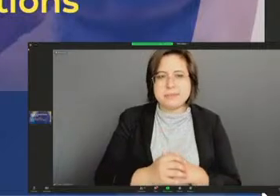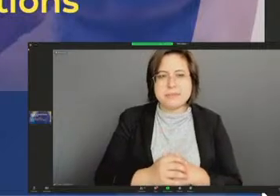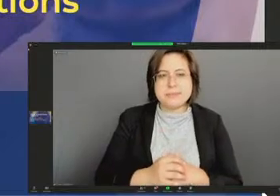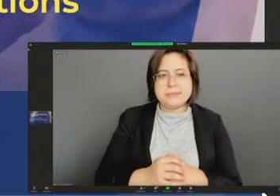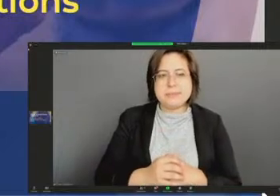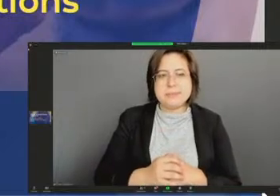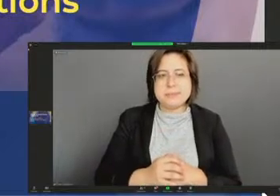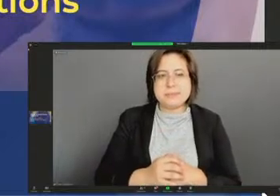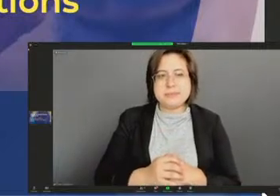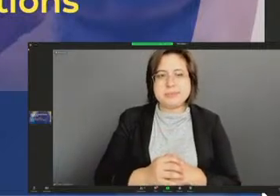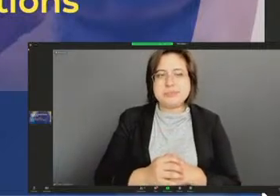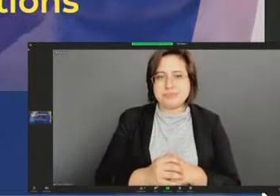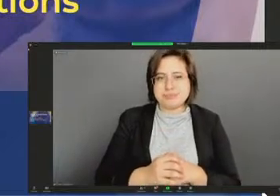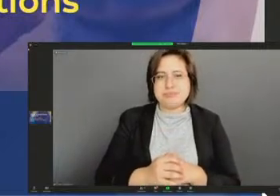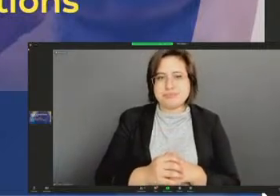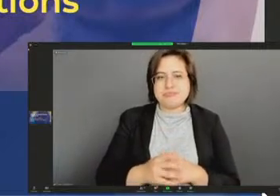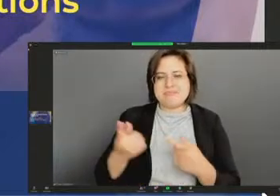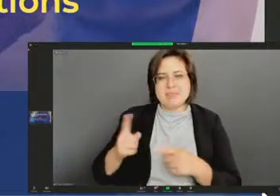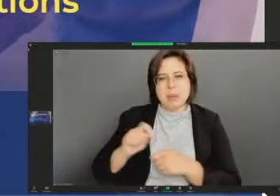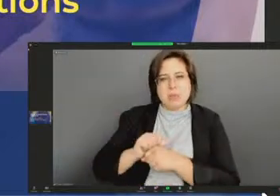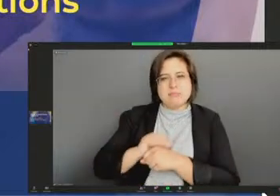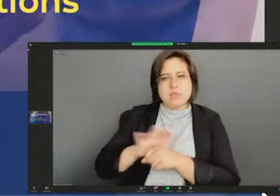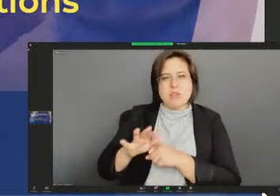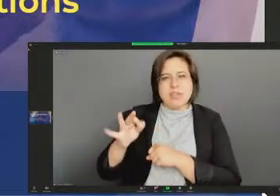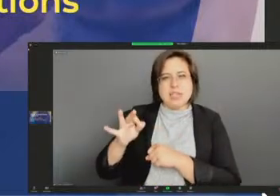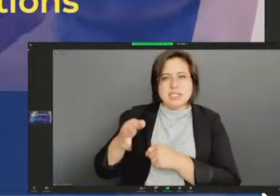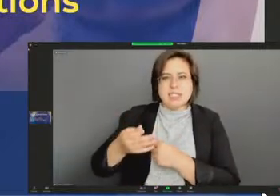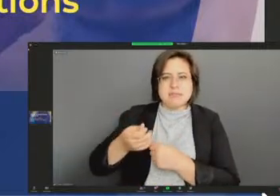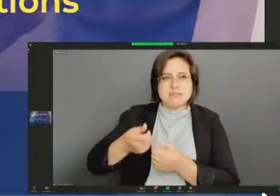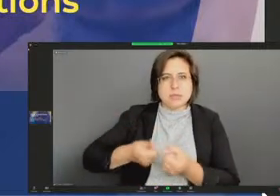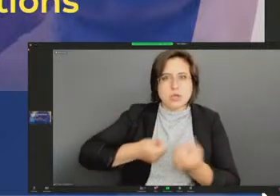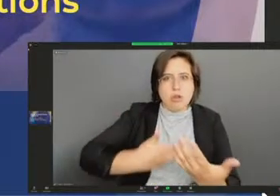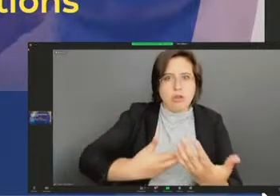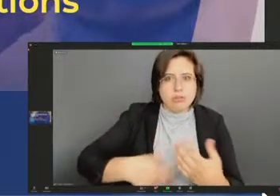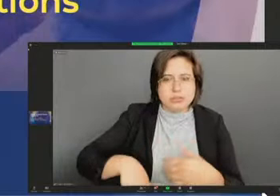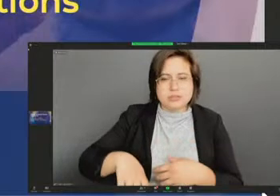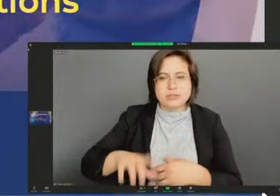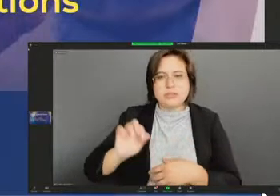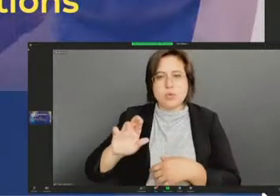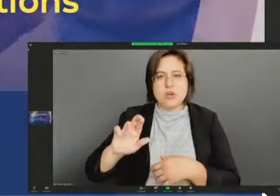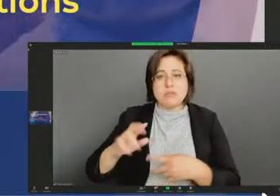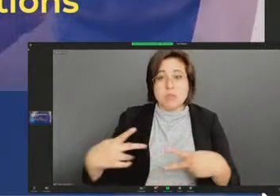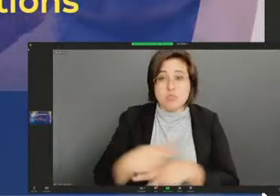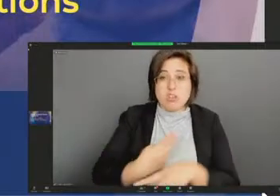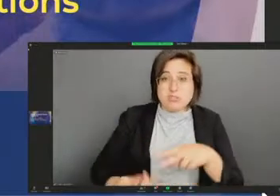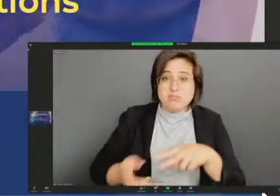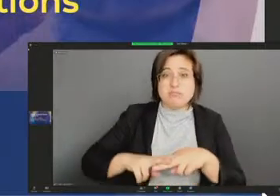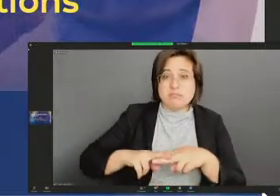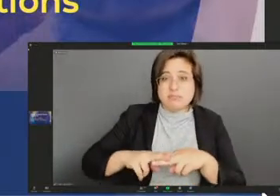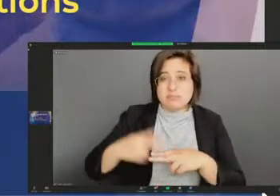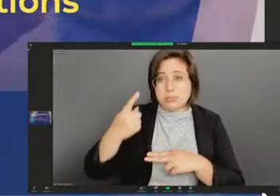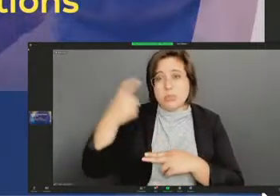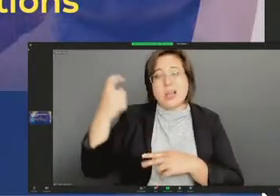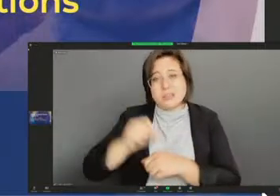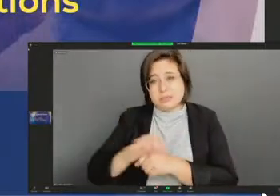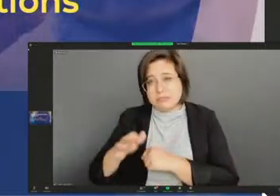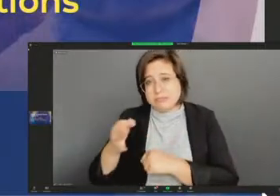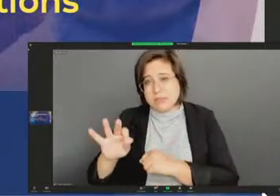by the COVID-19 pandemic or worsened by the COVID-19